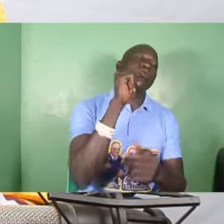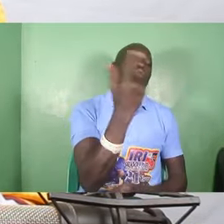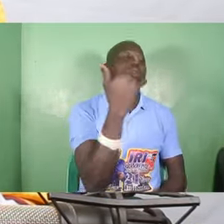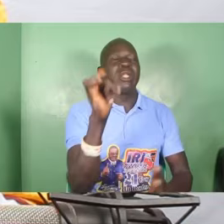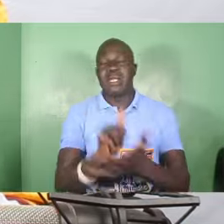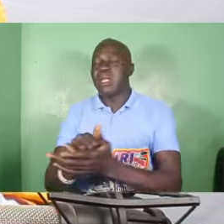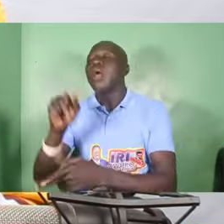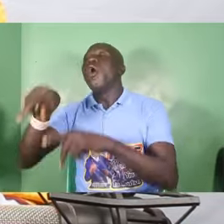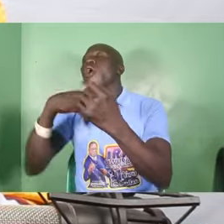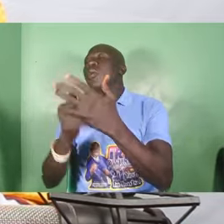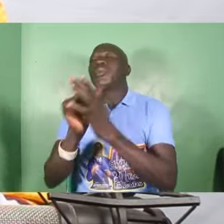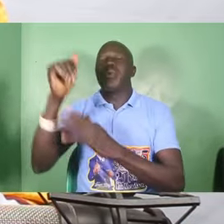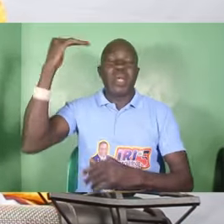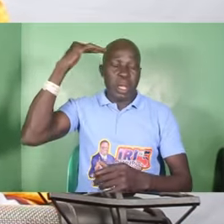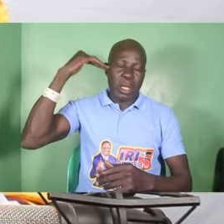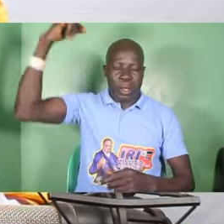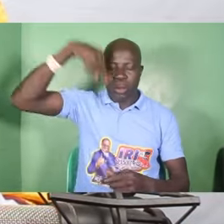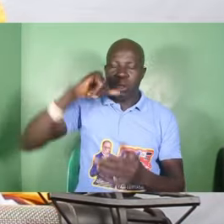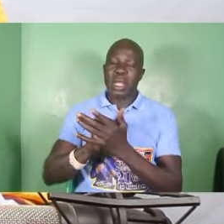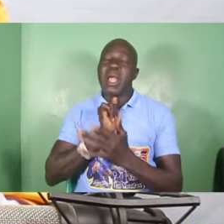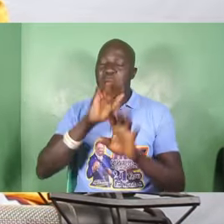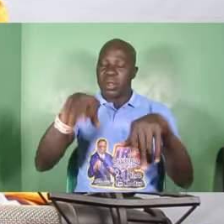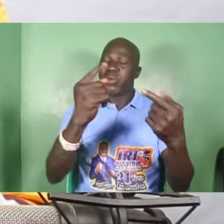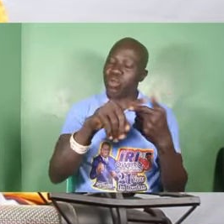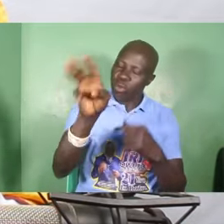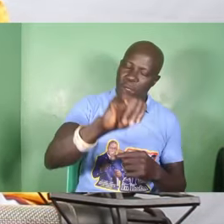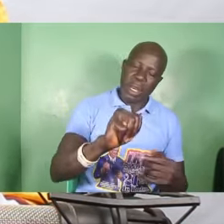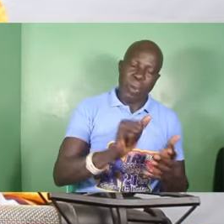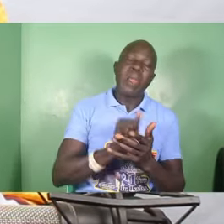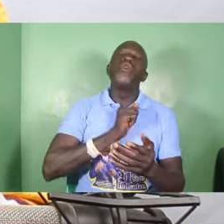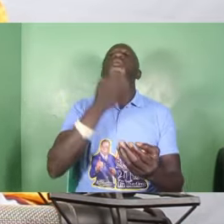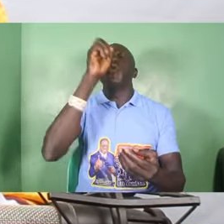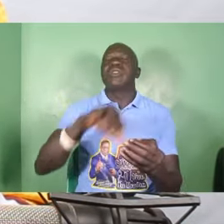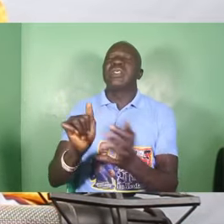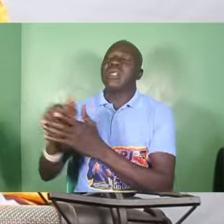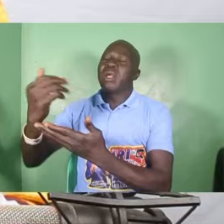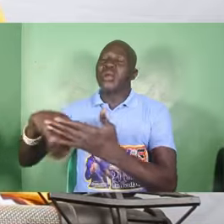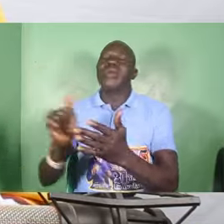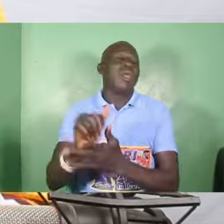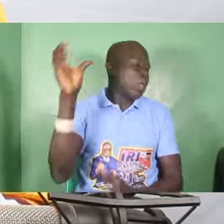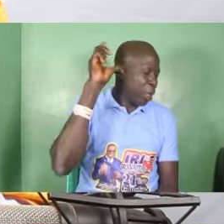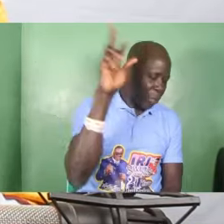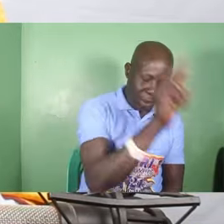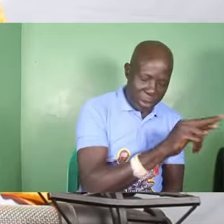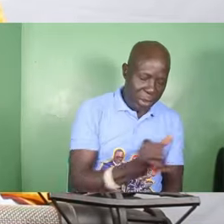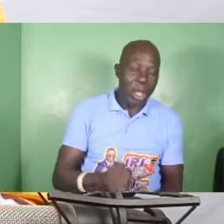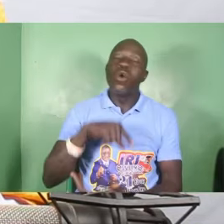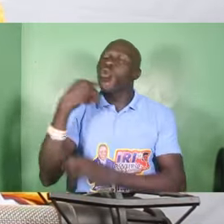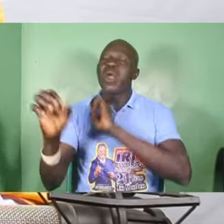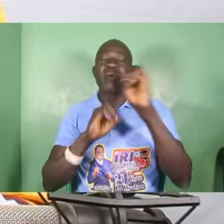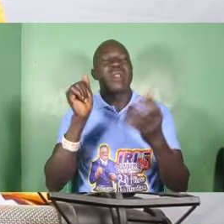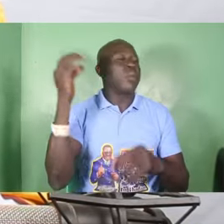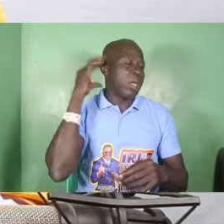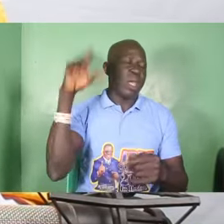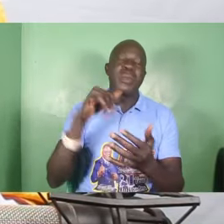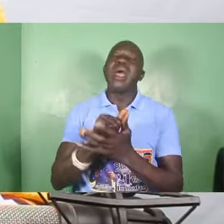It's not only that. For those that will present and headquarters, I'll give them money. Yes, you must eat the bread. Hear me, sir. For